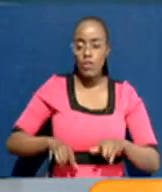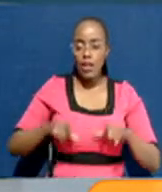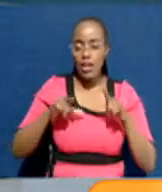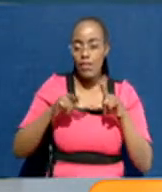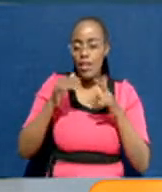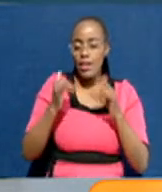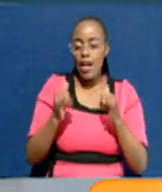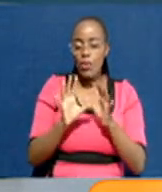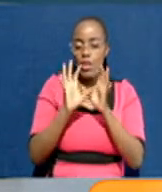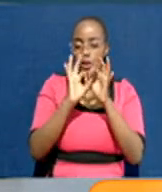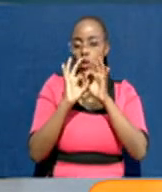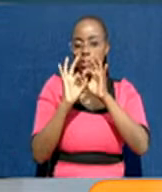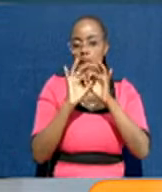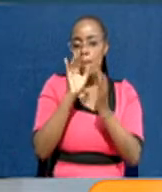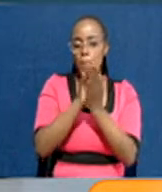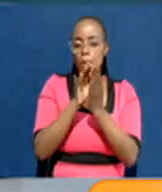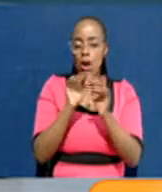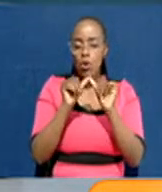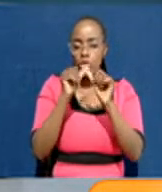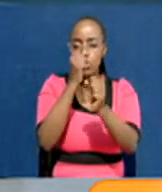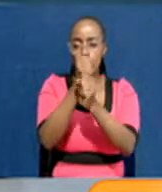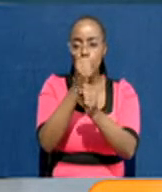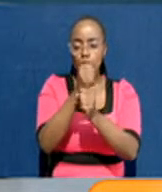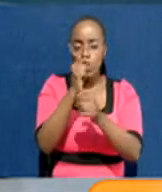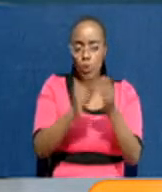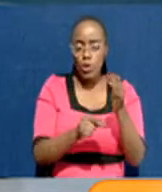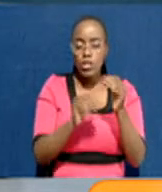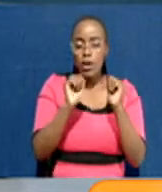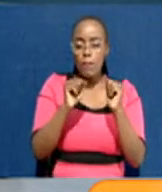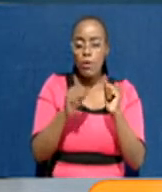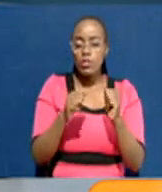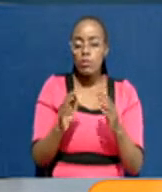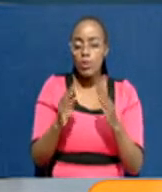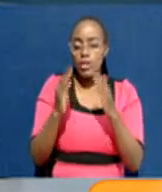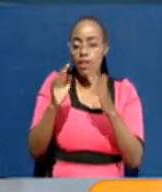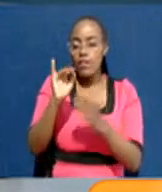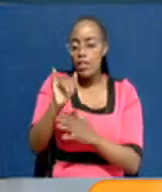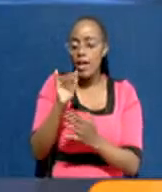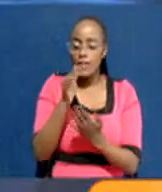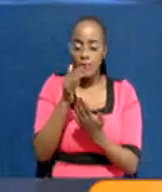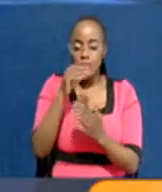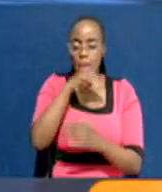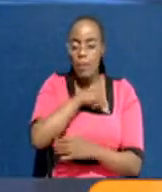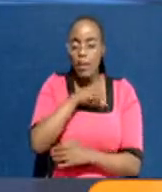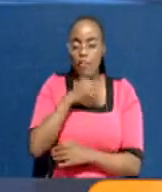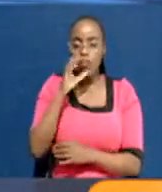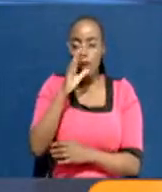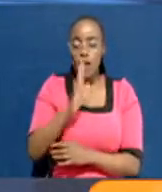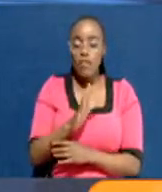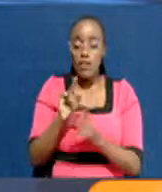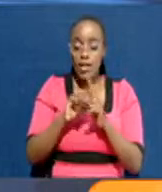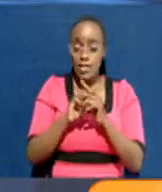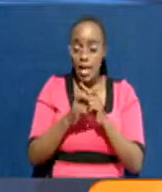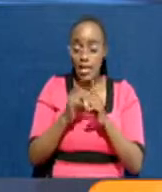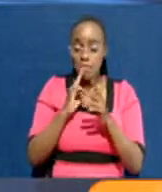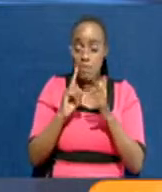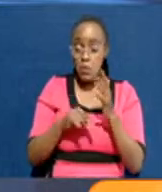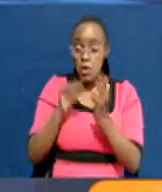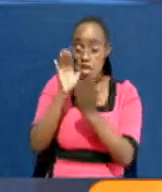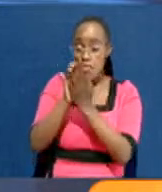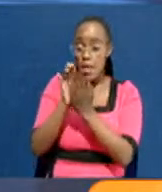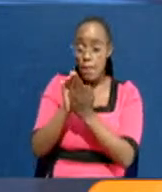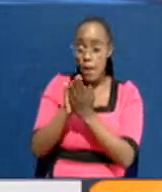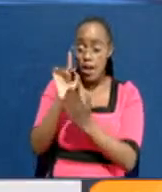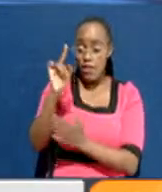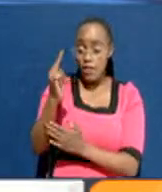the correlation there, and what can banks continue to do to pass on some of those benefits to your customers? Let me start by saying this, that banks, first of all,